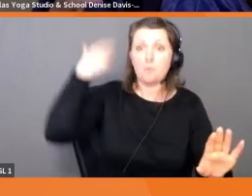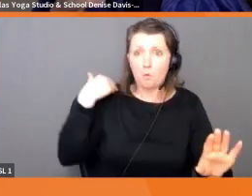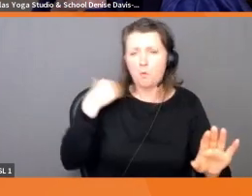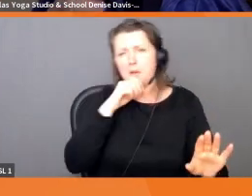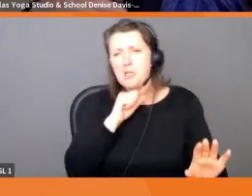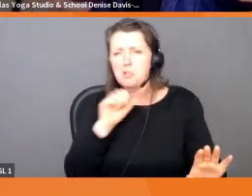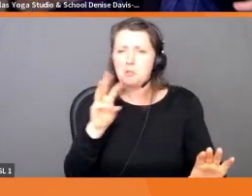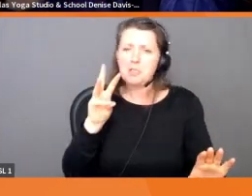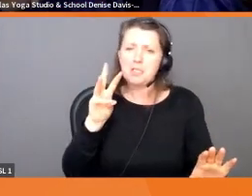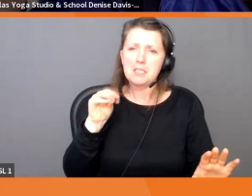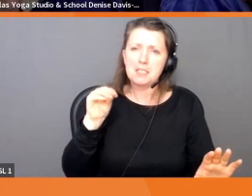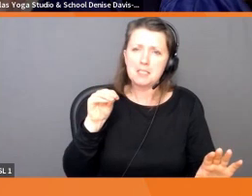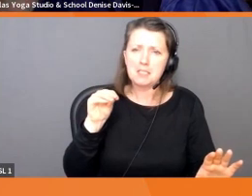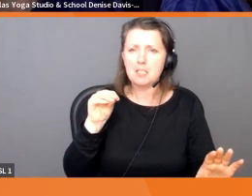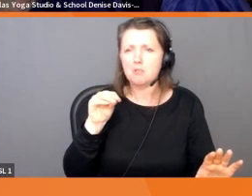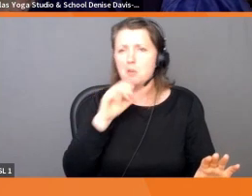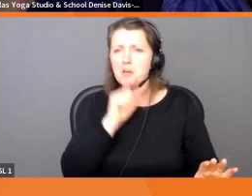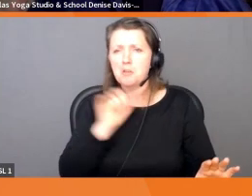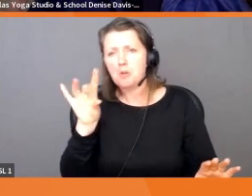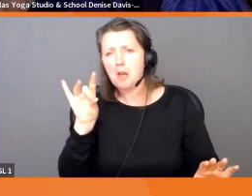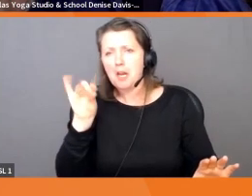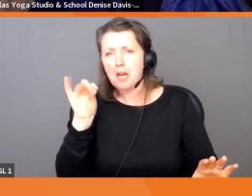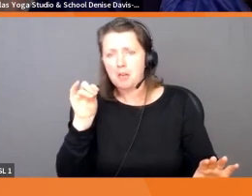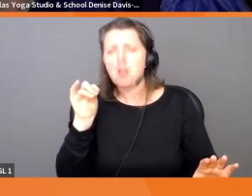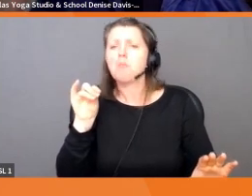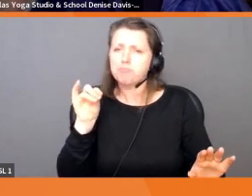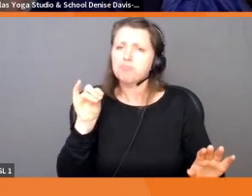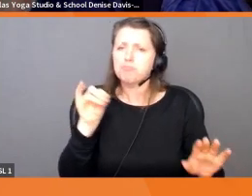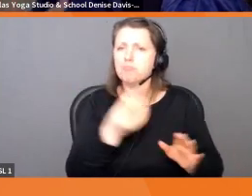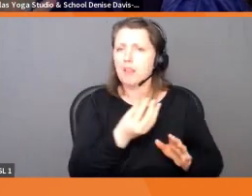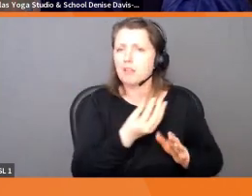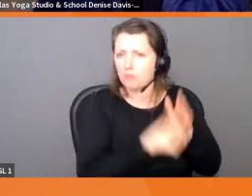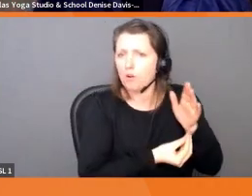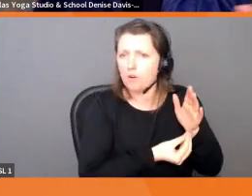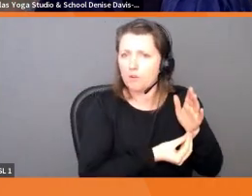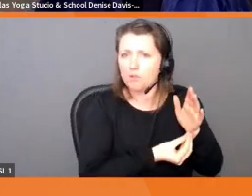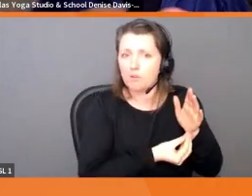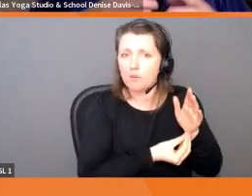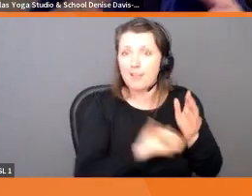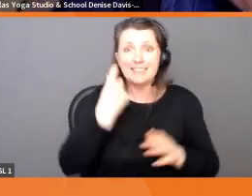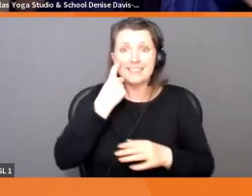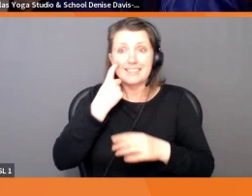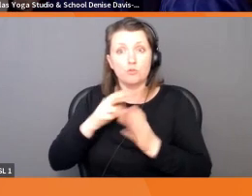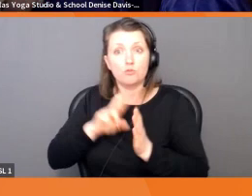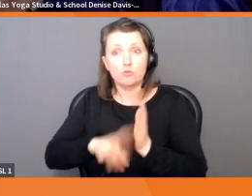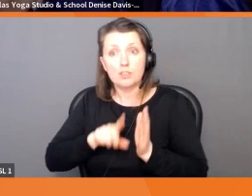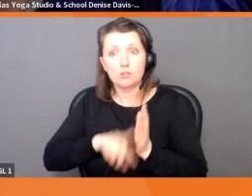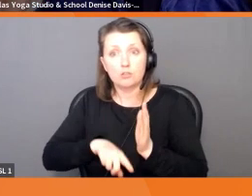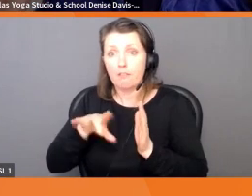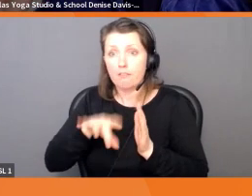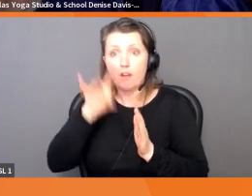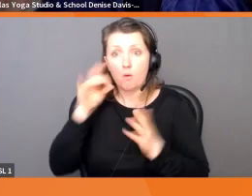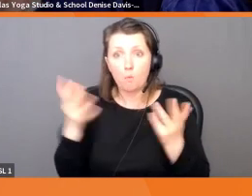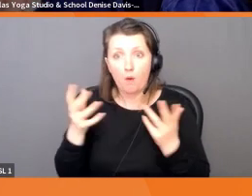a reasonable lifespan. And that expanded to thinking that we had at least 120 years. And the most recent research says we've got between 100